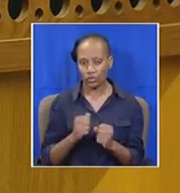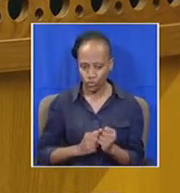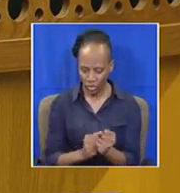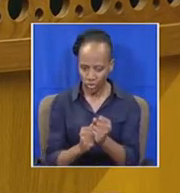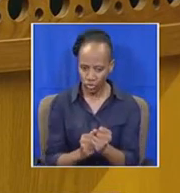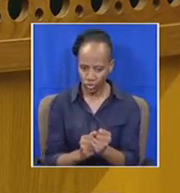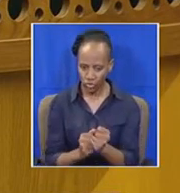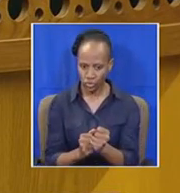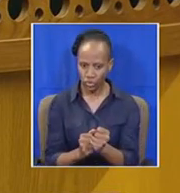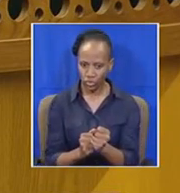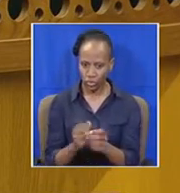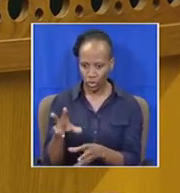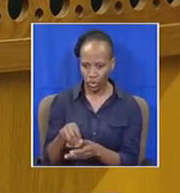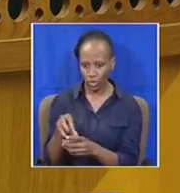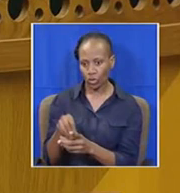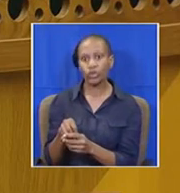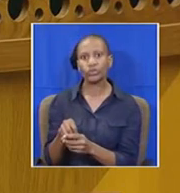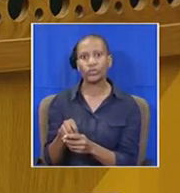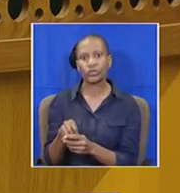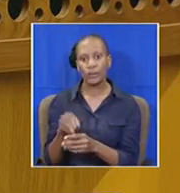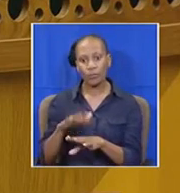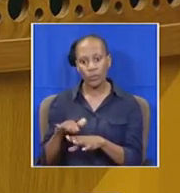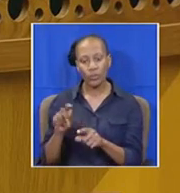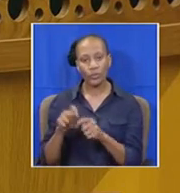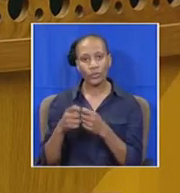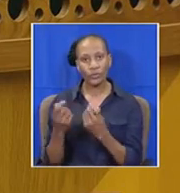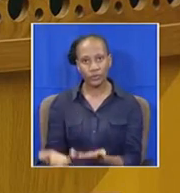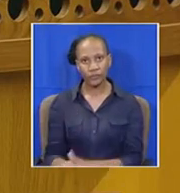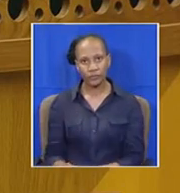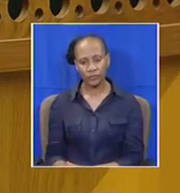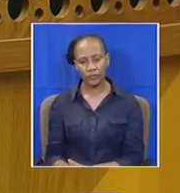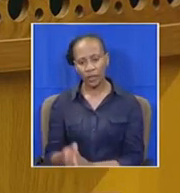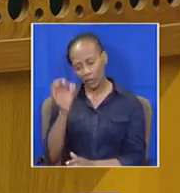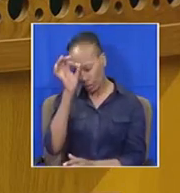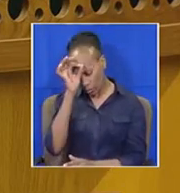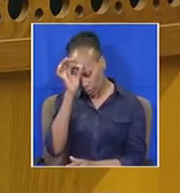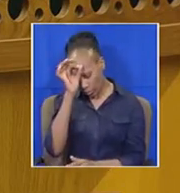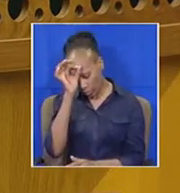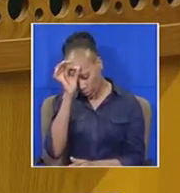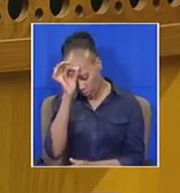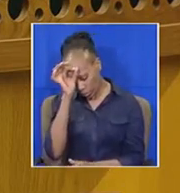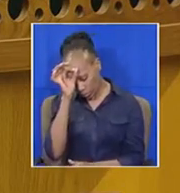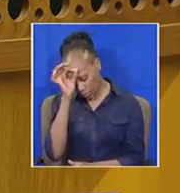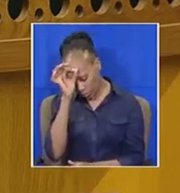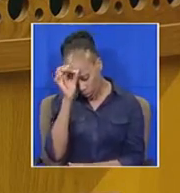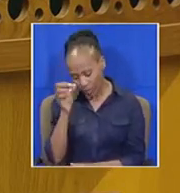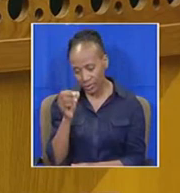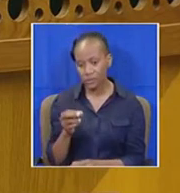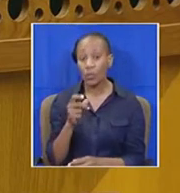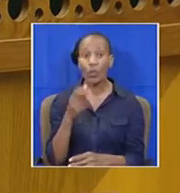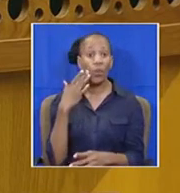informants. We also recommended that the SAPs adhere to competency requirement for police officers carrying